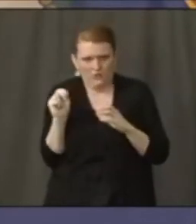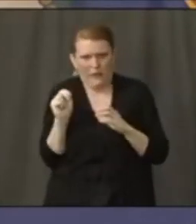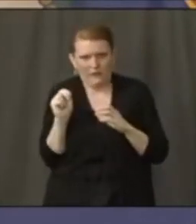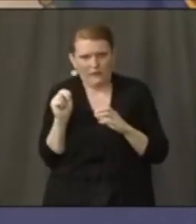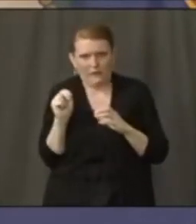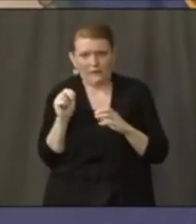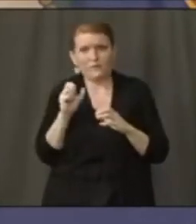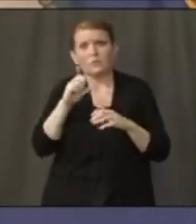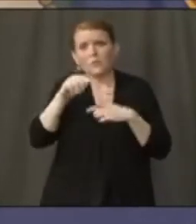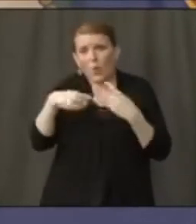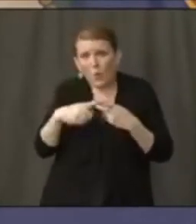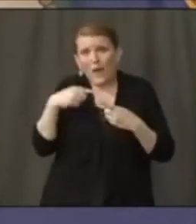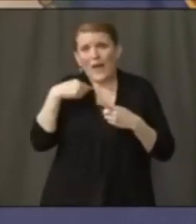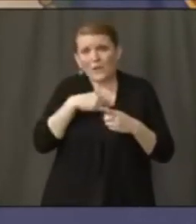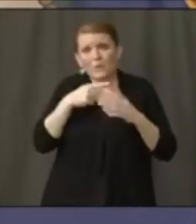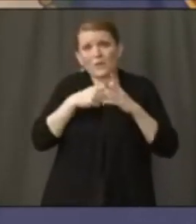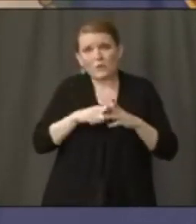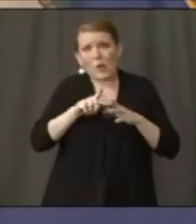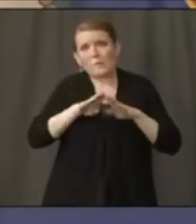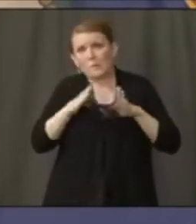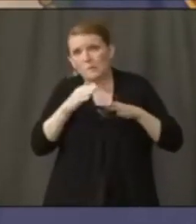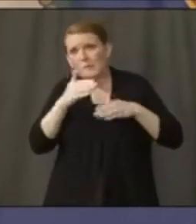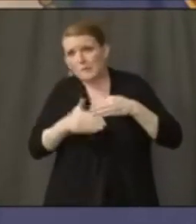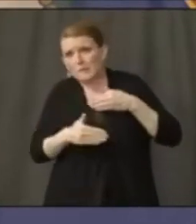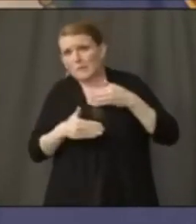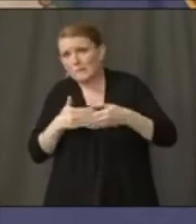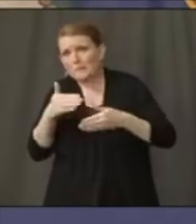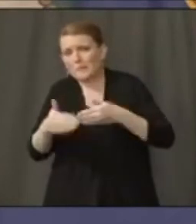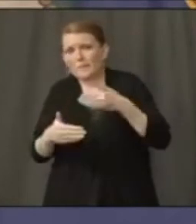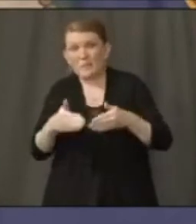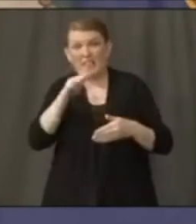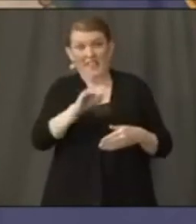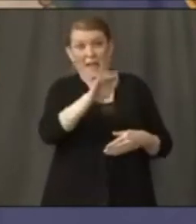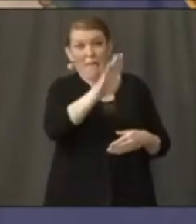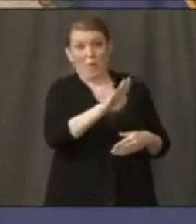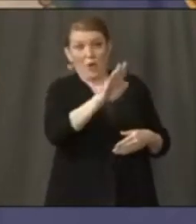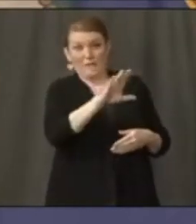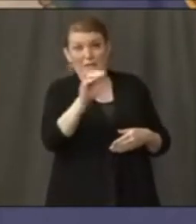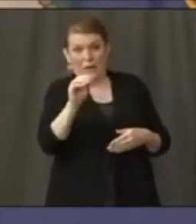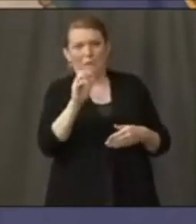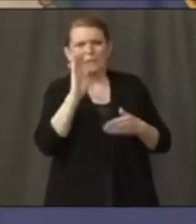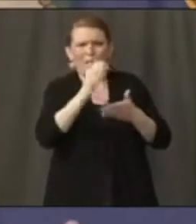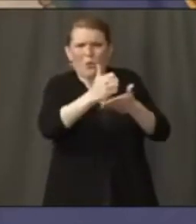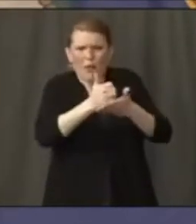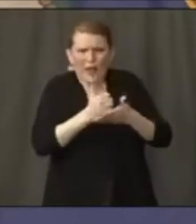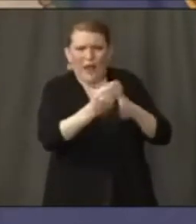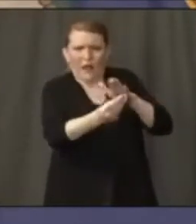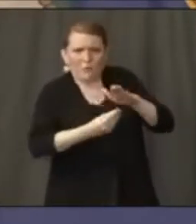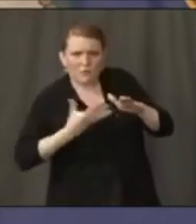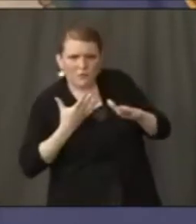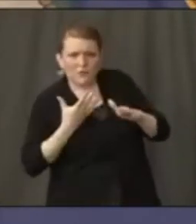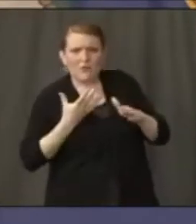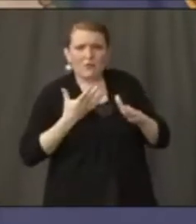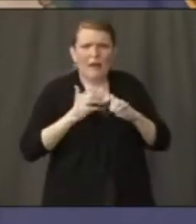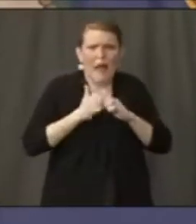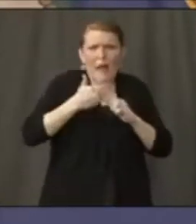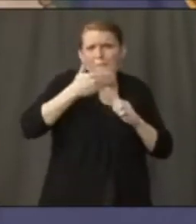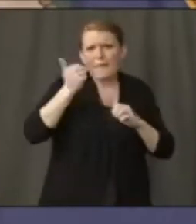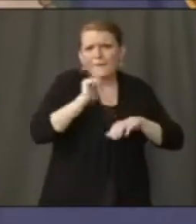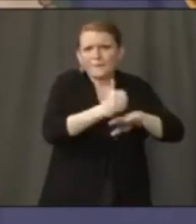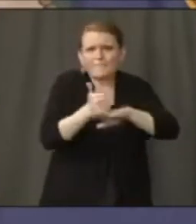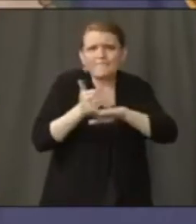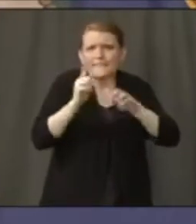be it on testing, be it on the protocols opening up, so we can collect the best information from all of the